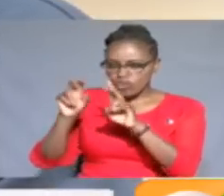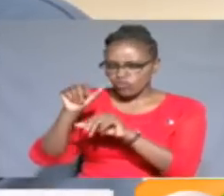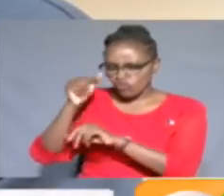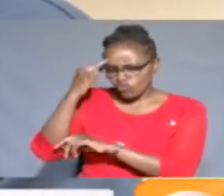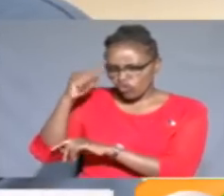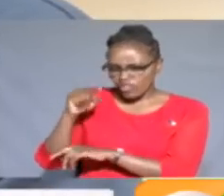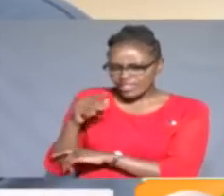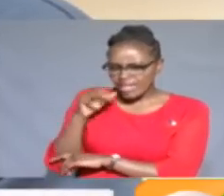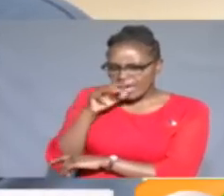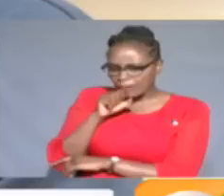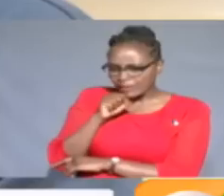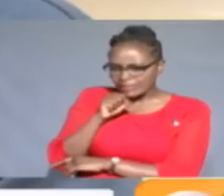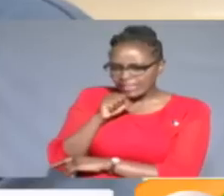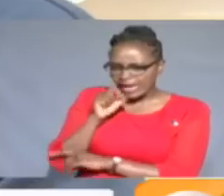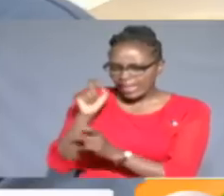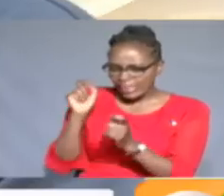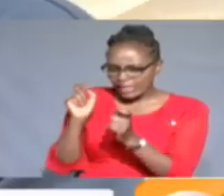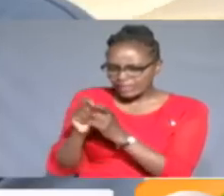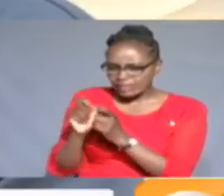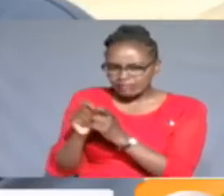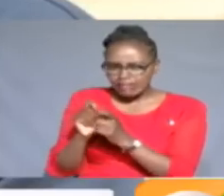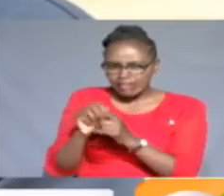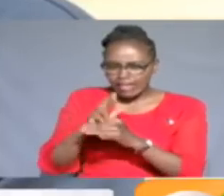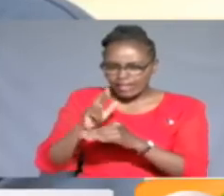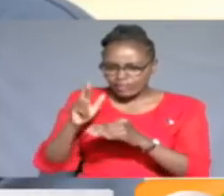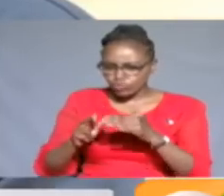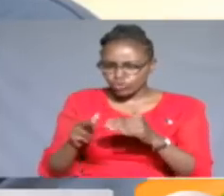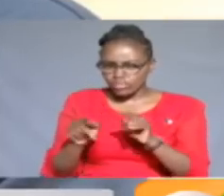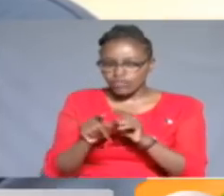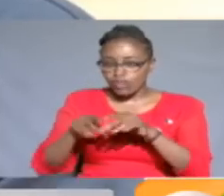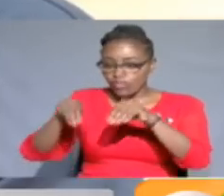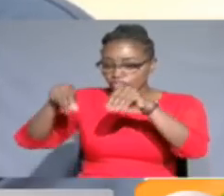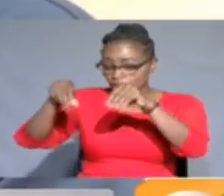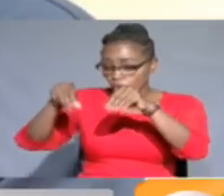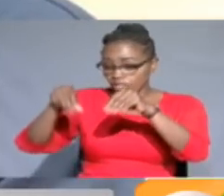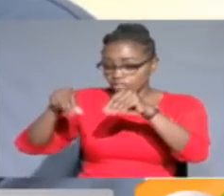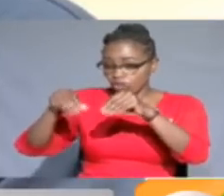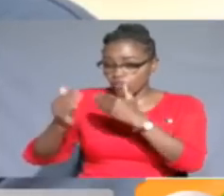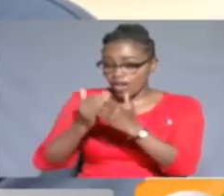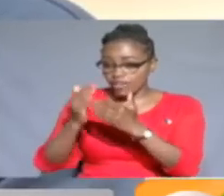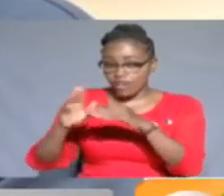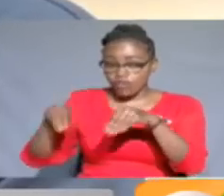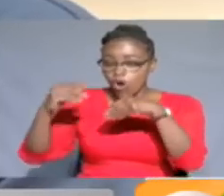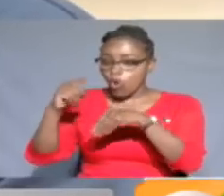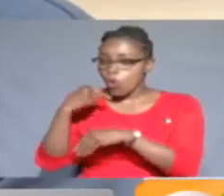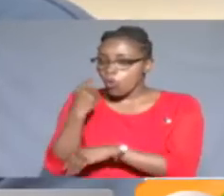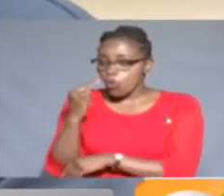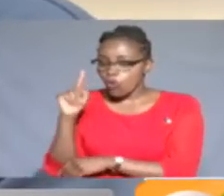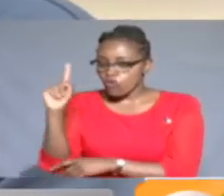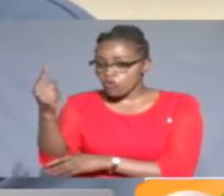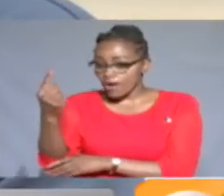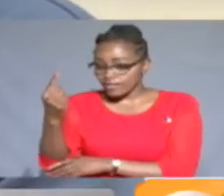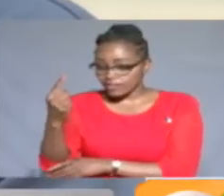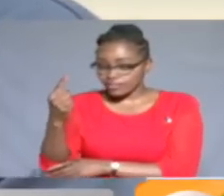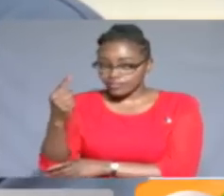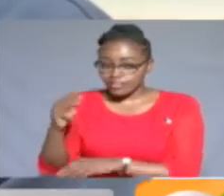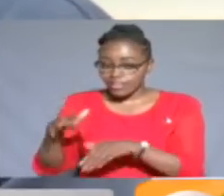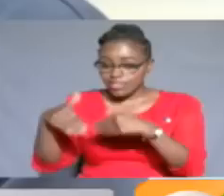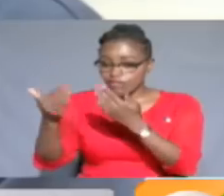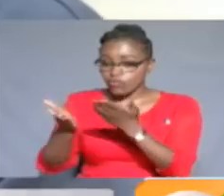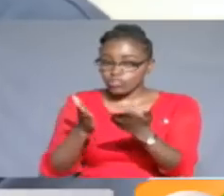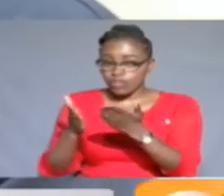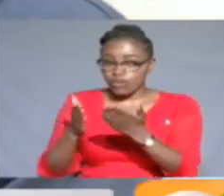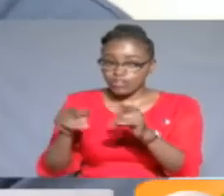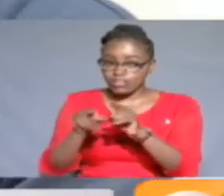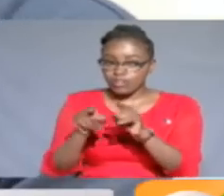misdiagnosis is, I have to say this, is the quality of the care provider who first sees you. Mm-hmm. Most of the time, as a